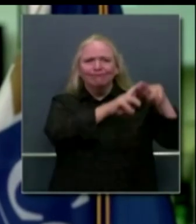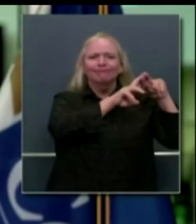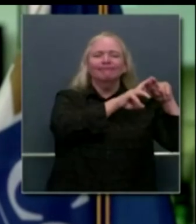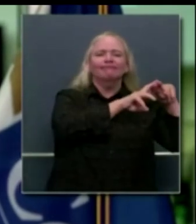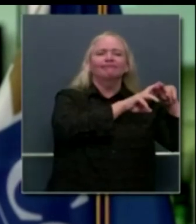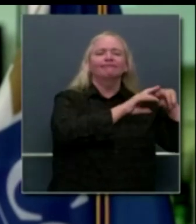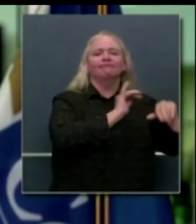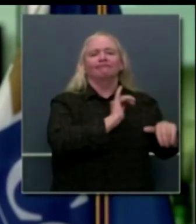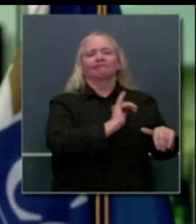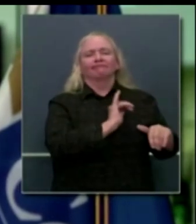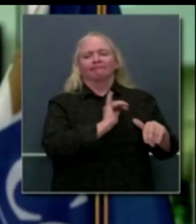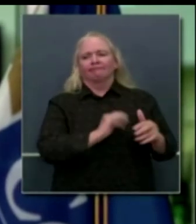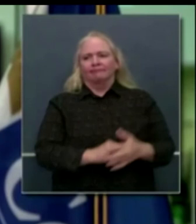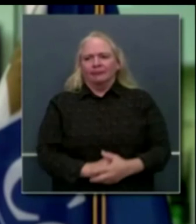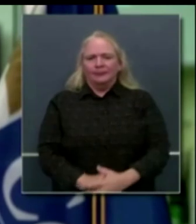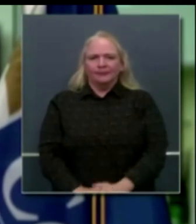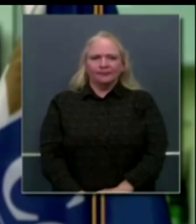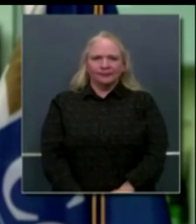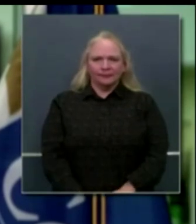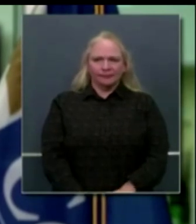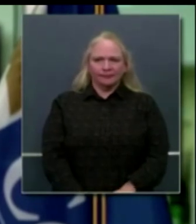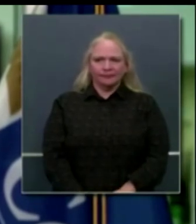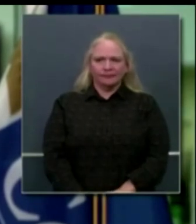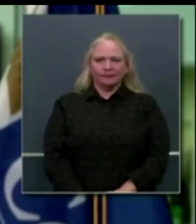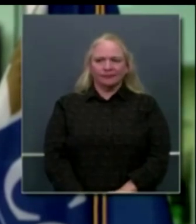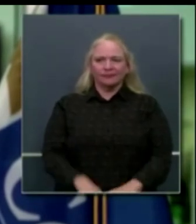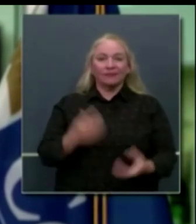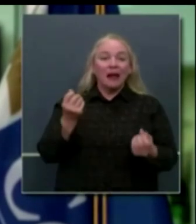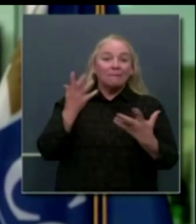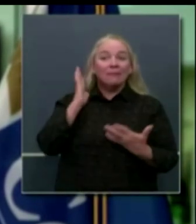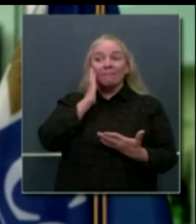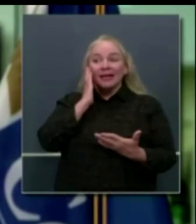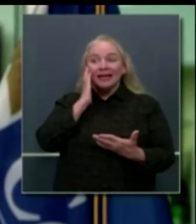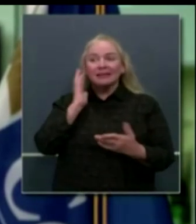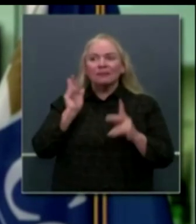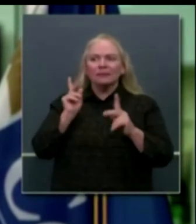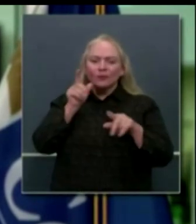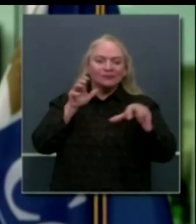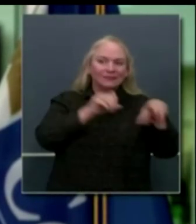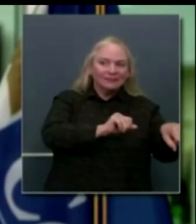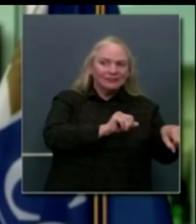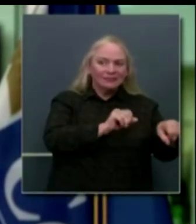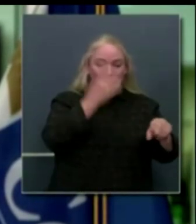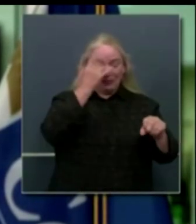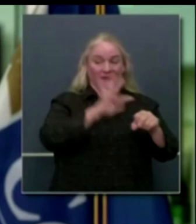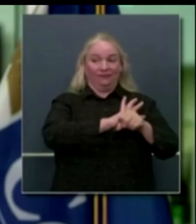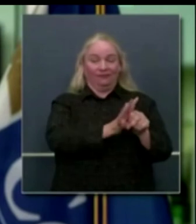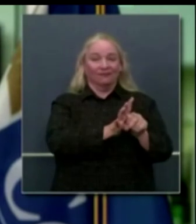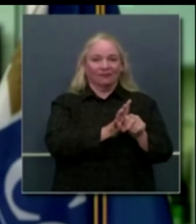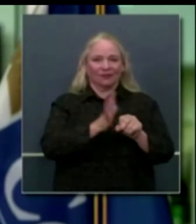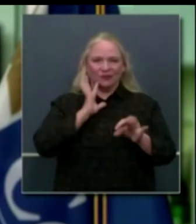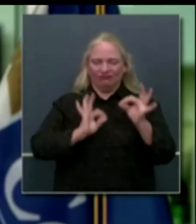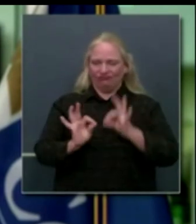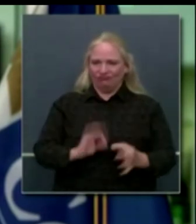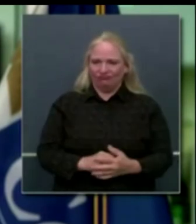number of beds represented by ICU patients throughout the state of California. And we continue to experience an increase